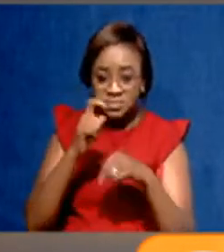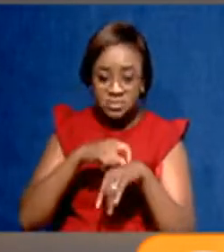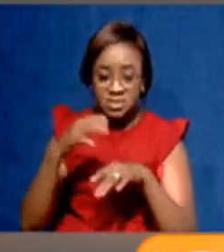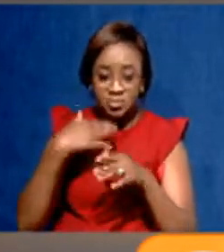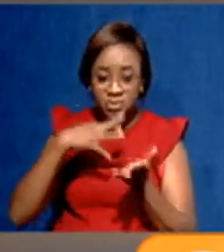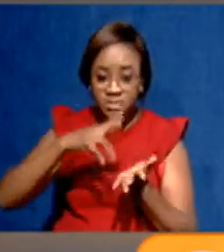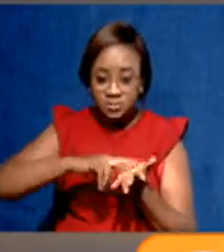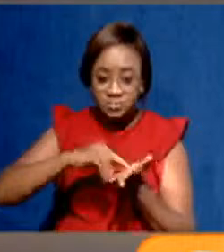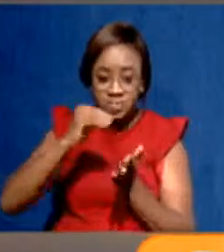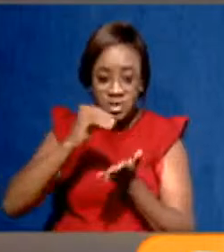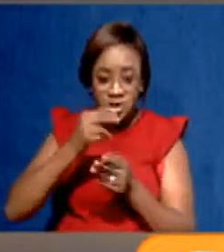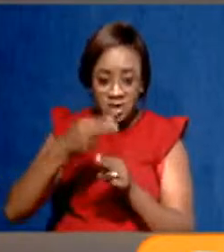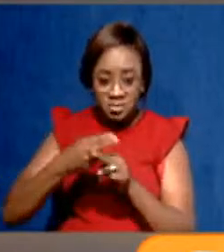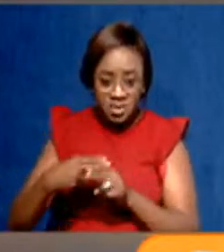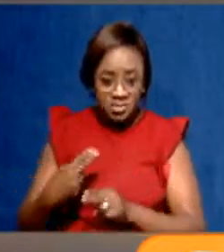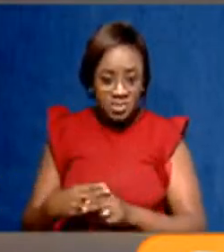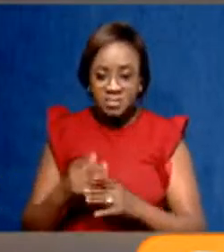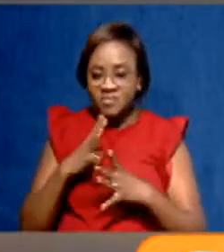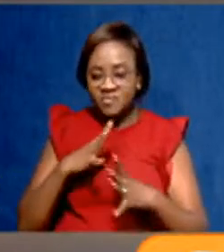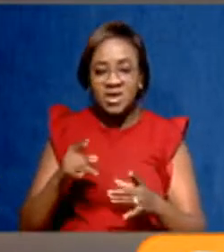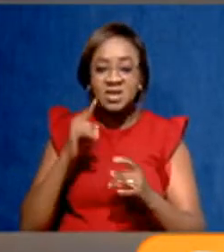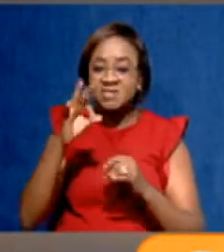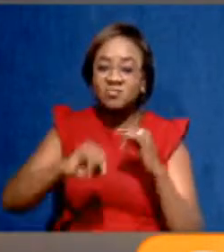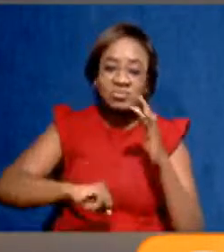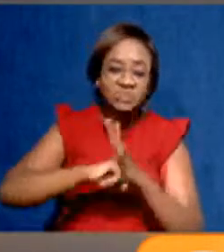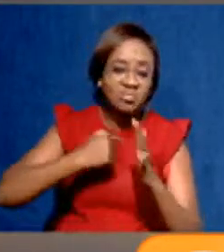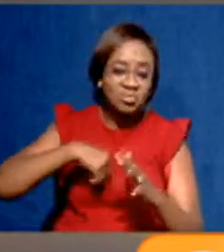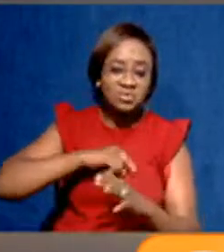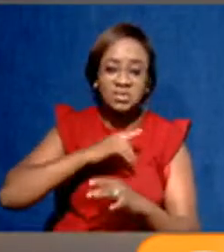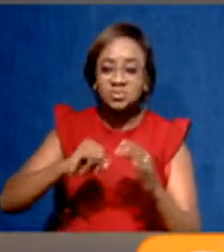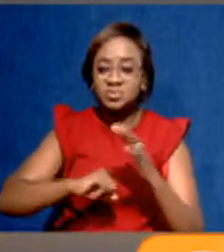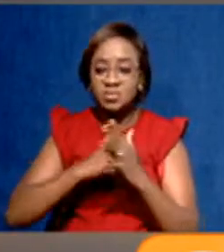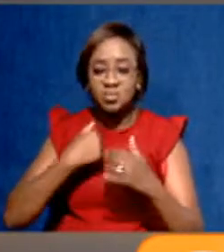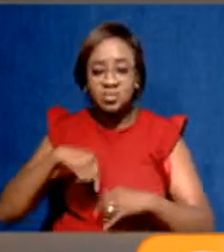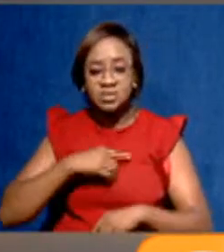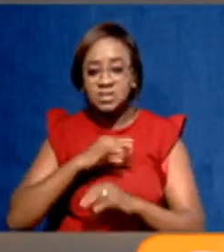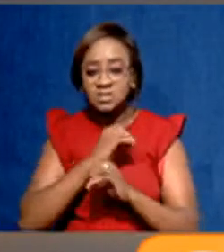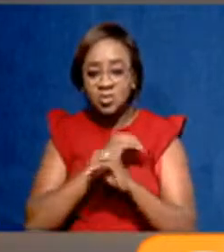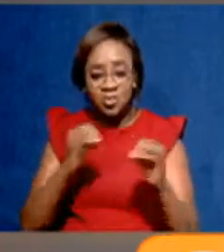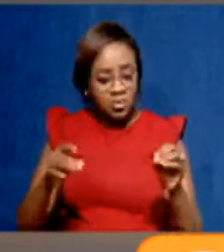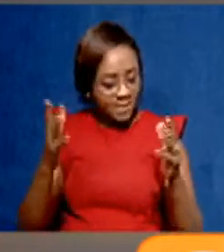matter whether you support us or you don't. So anyone who came got it.